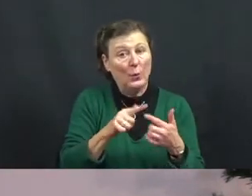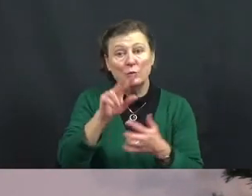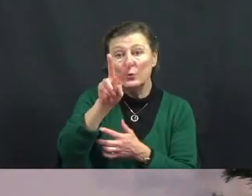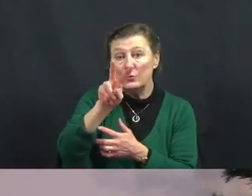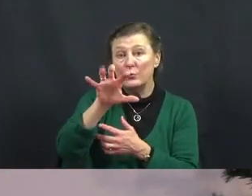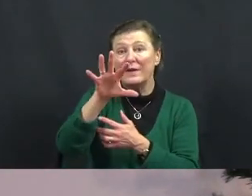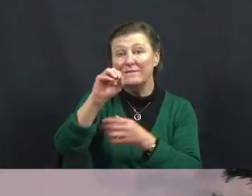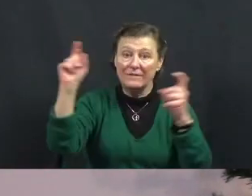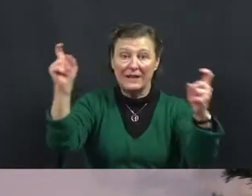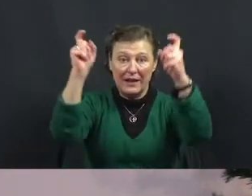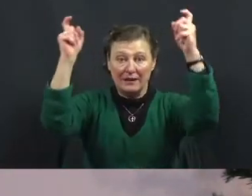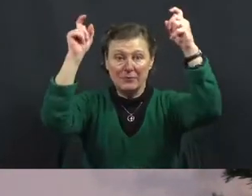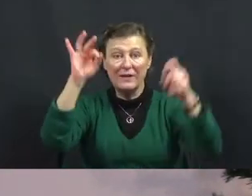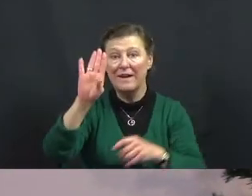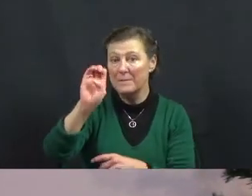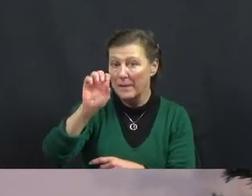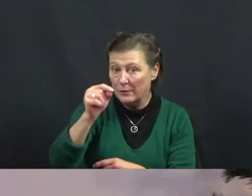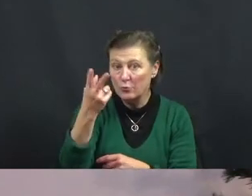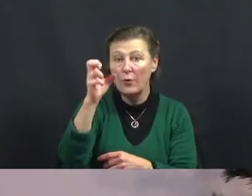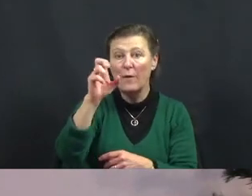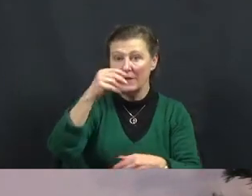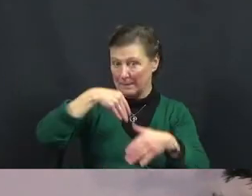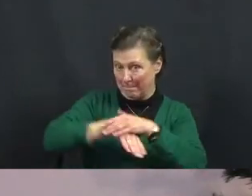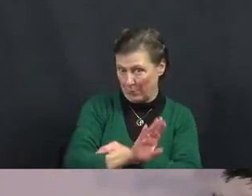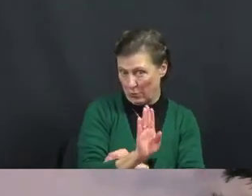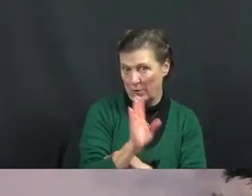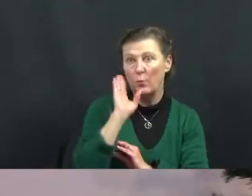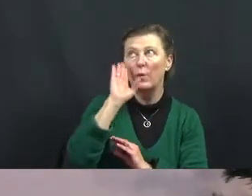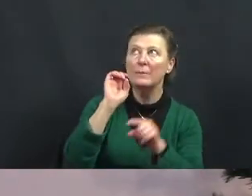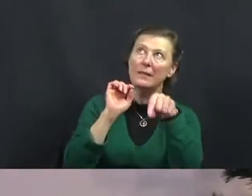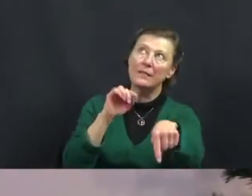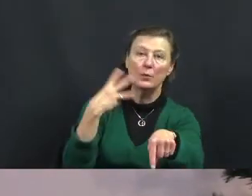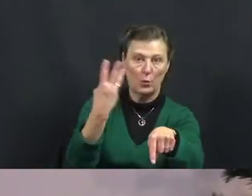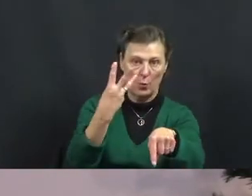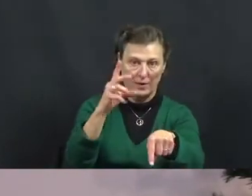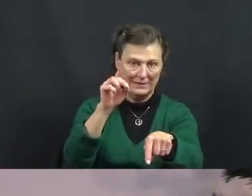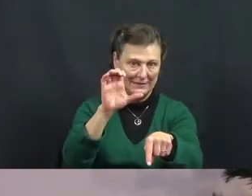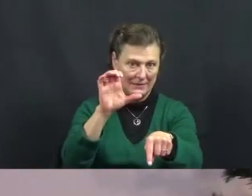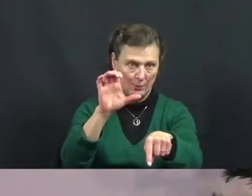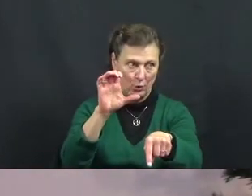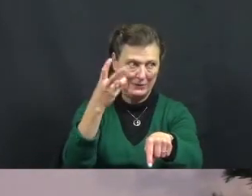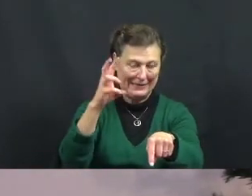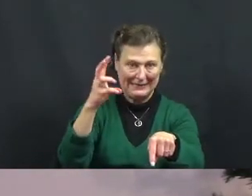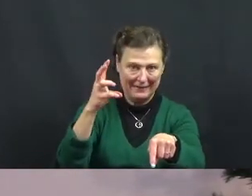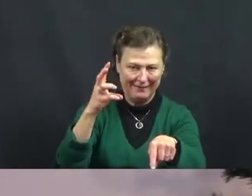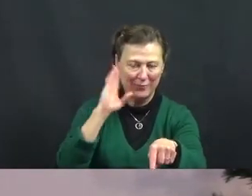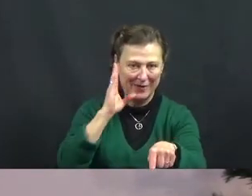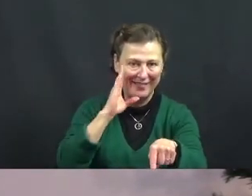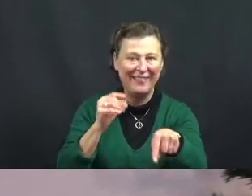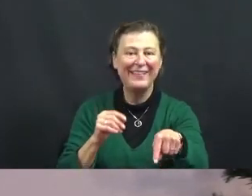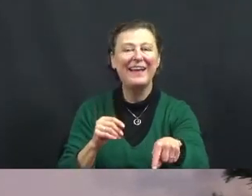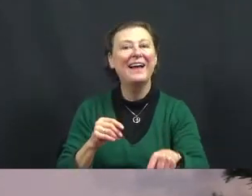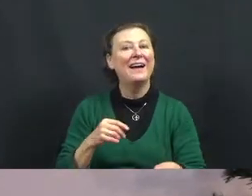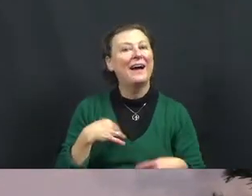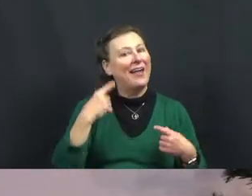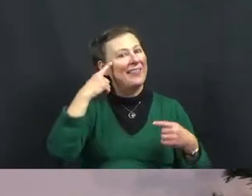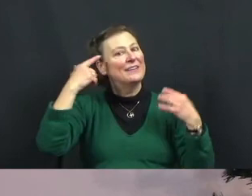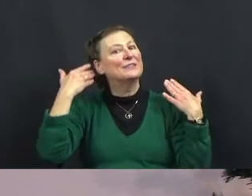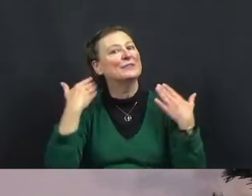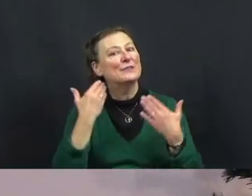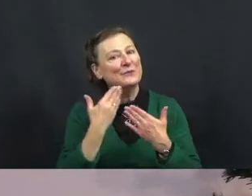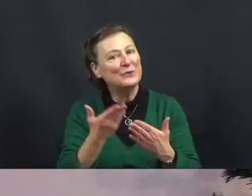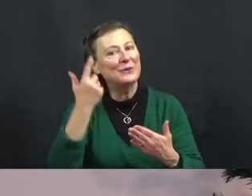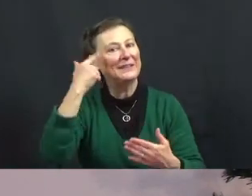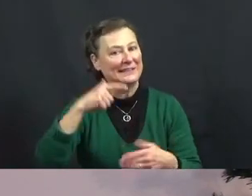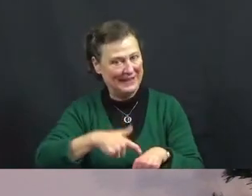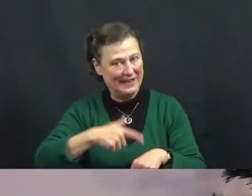250th anniversary of Beethoven's birth, which will be on Wednesday, December the 16th, I think it's a good time for